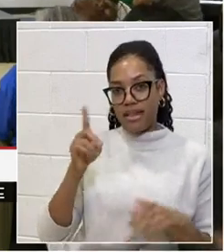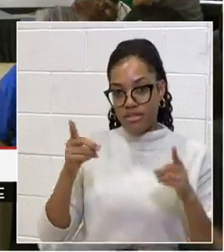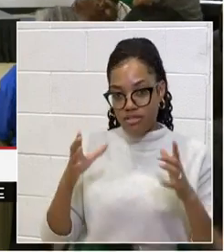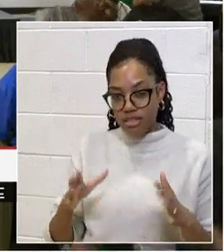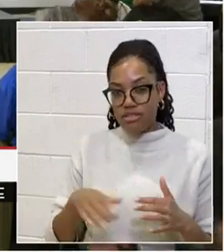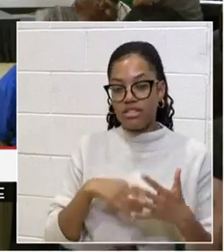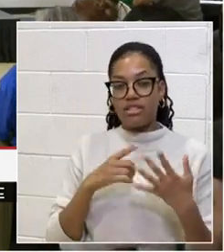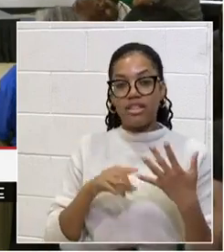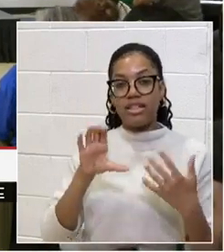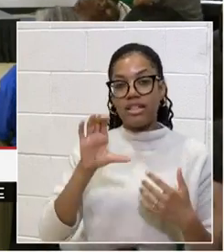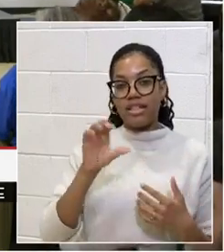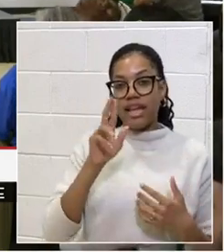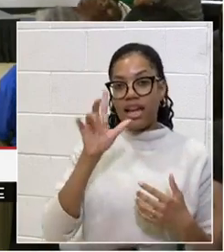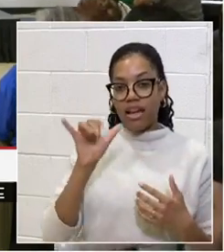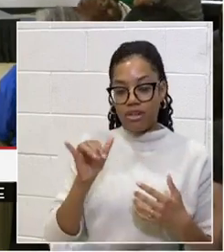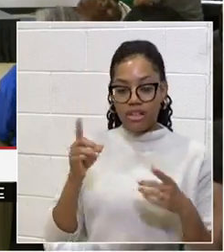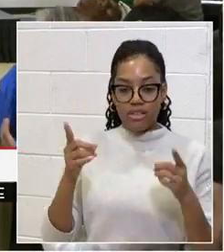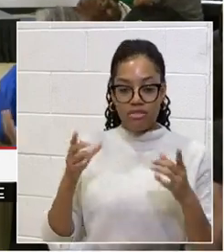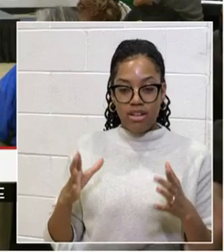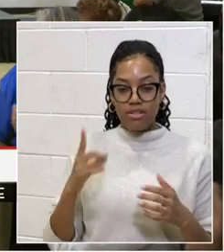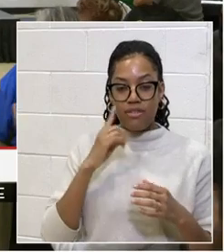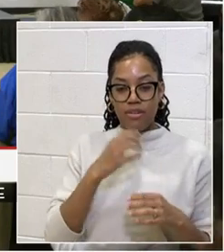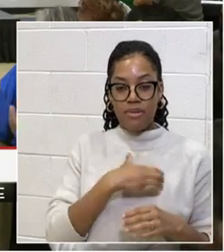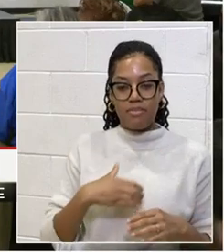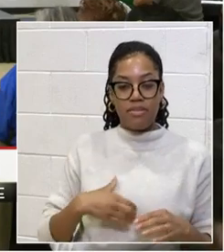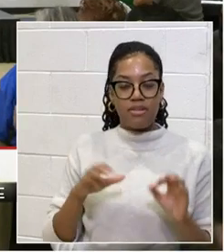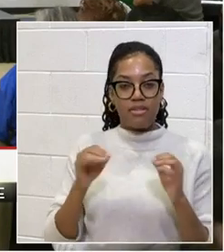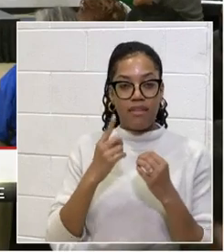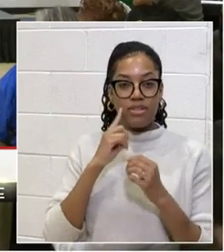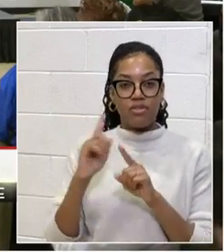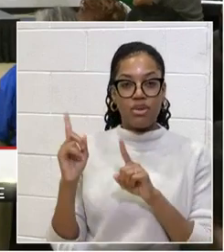Lamont Carey, the Director of the Mayor's Office of Returning Citizens Affairs,